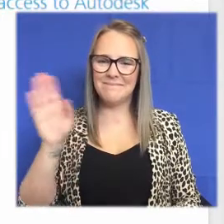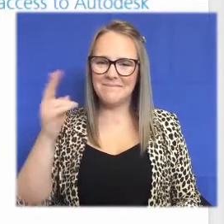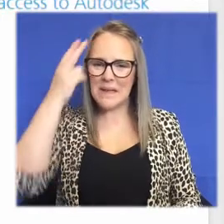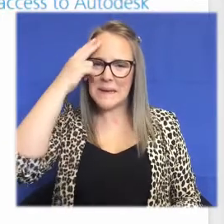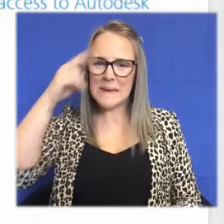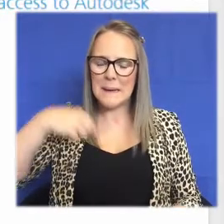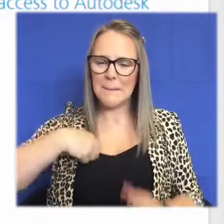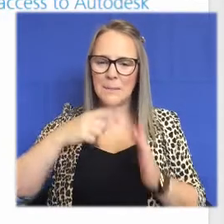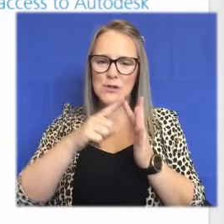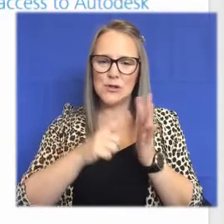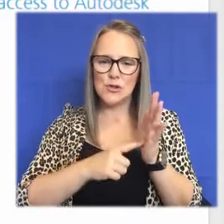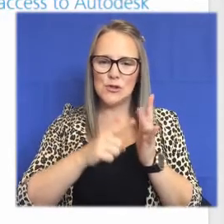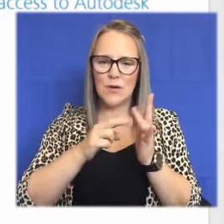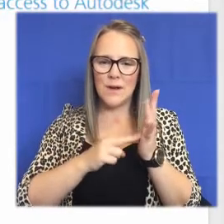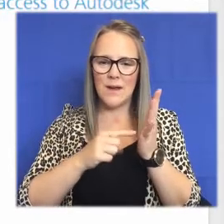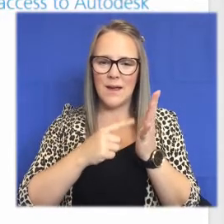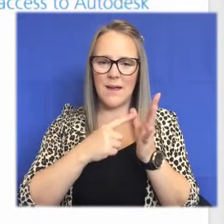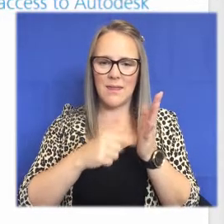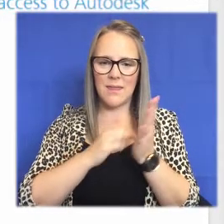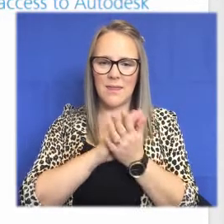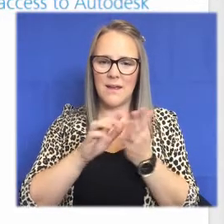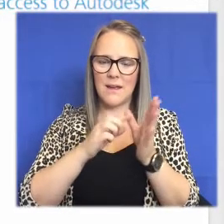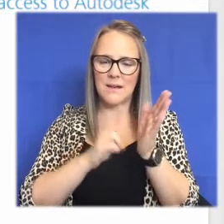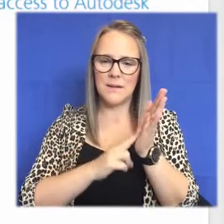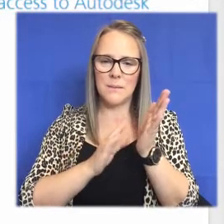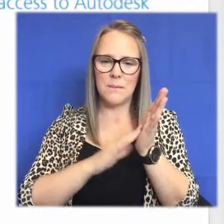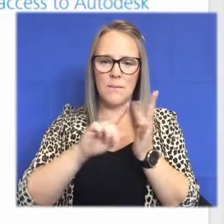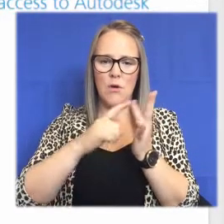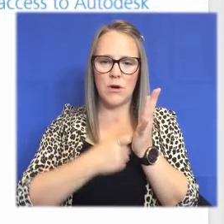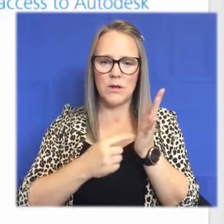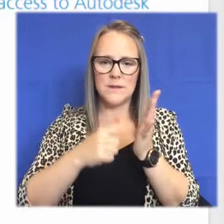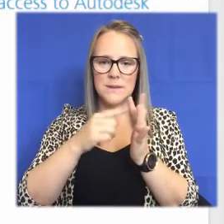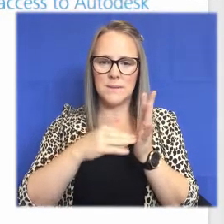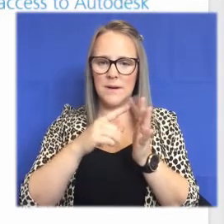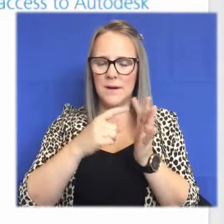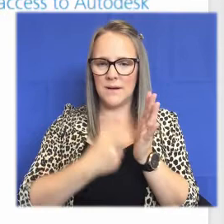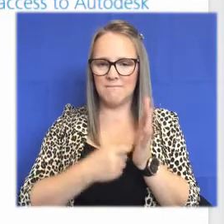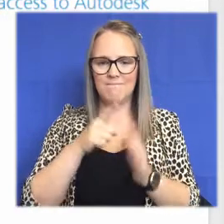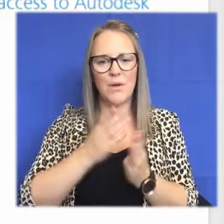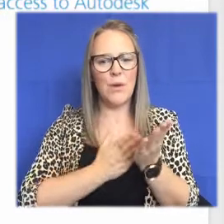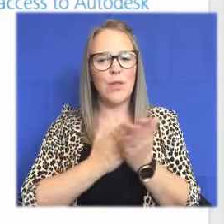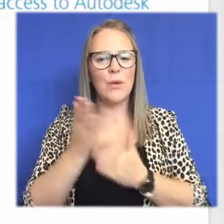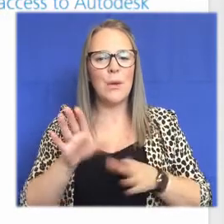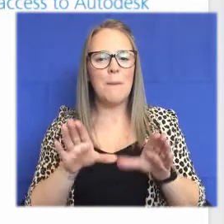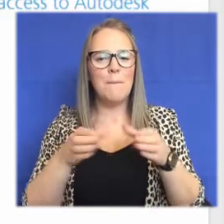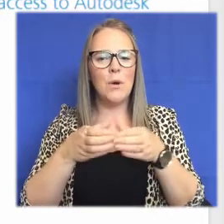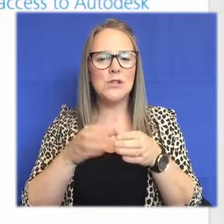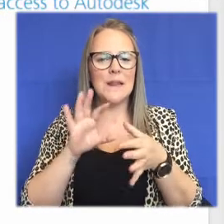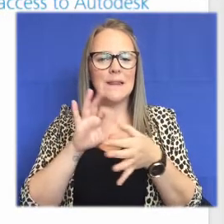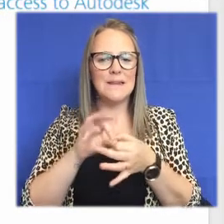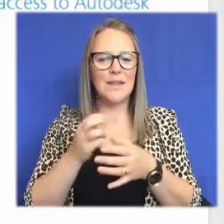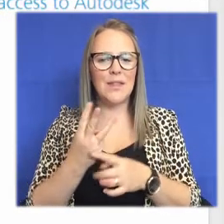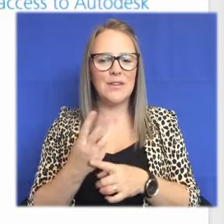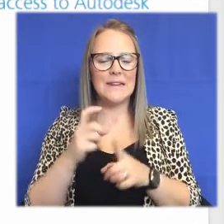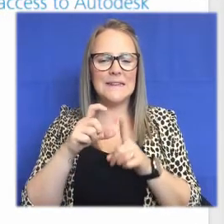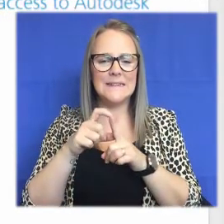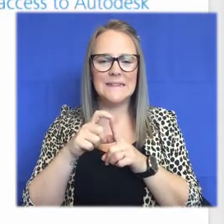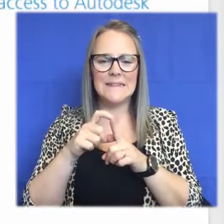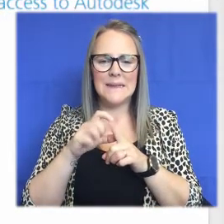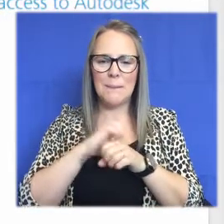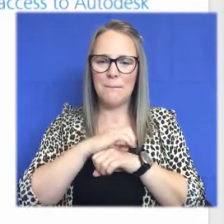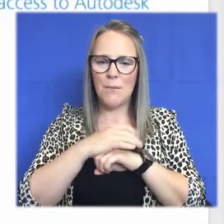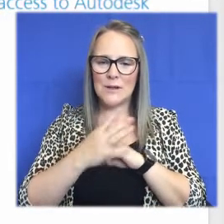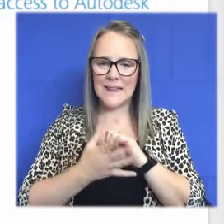Hello folks, my name is Jonathan Mortimer. I'll be taking you through the module of 3D modelling. What we've got here is the first